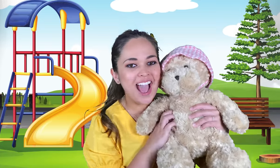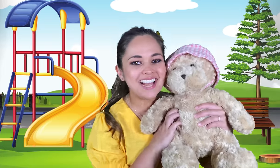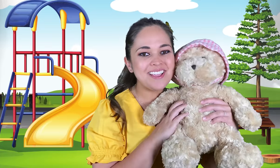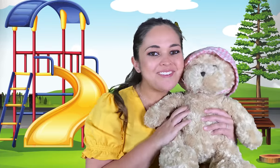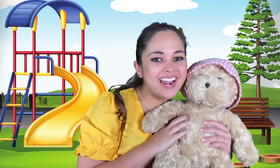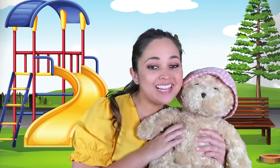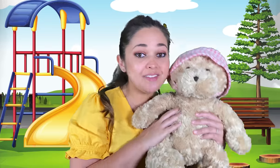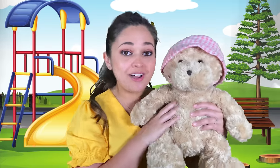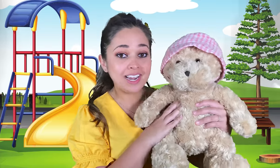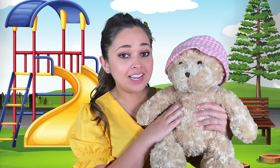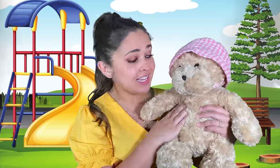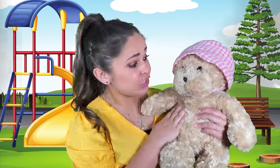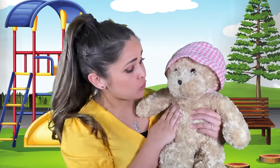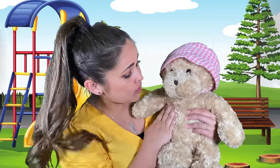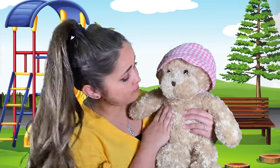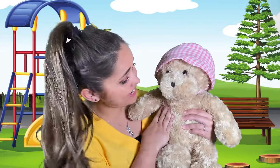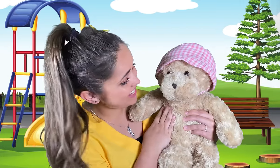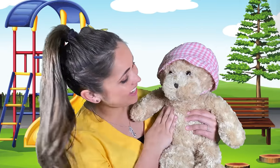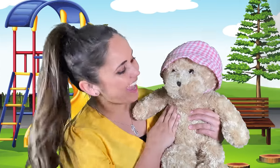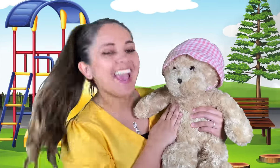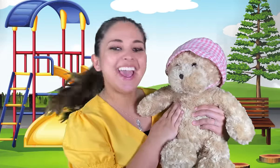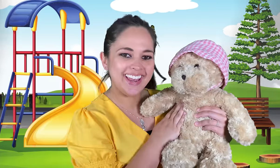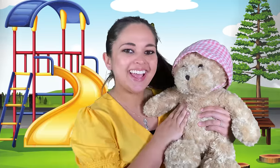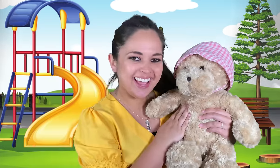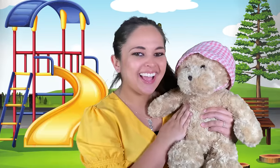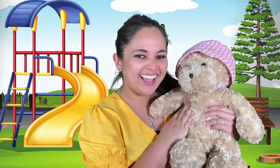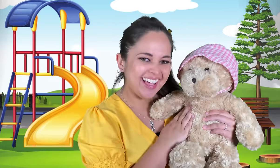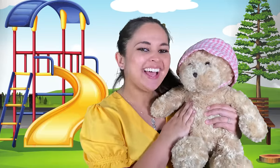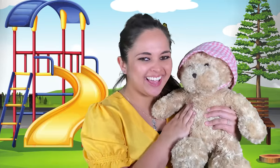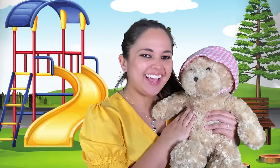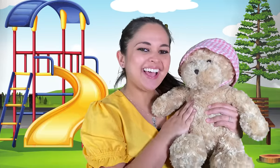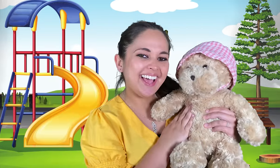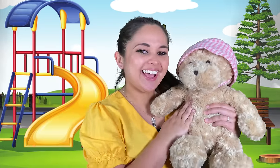Now finally, finally, finally, it's you and me again.